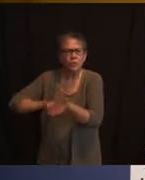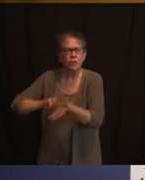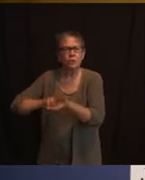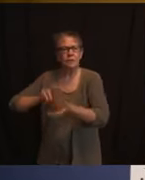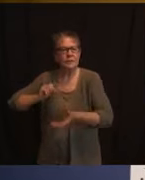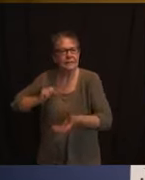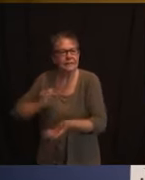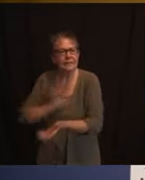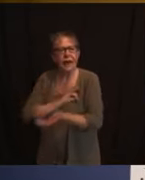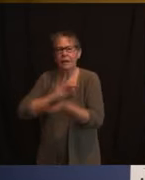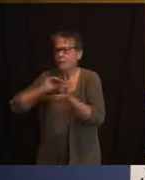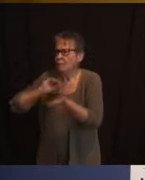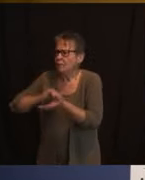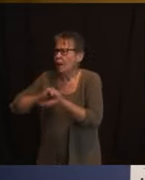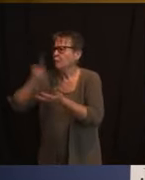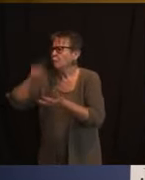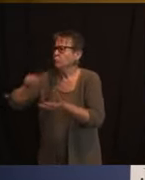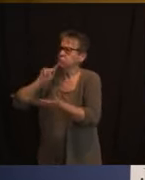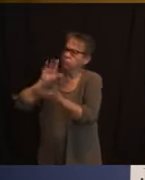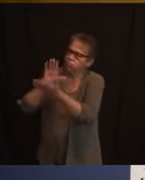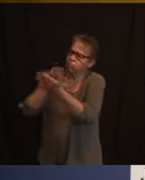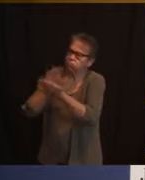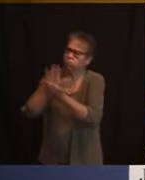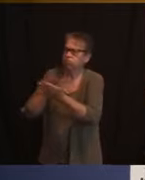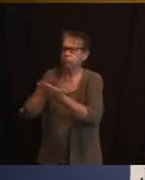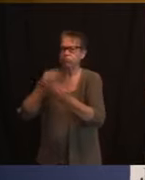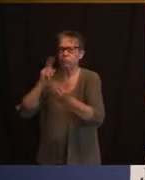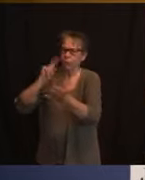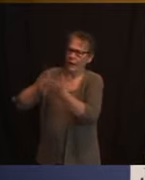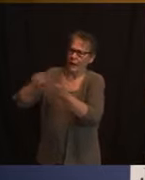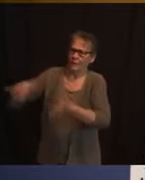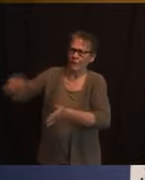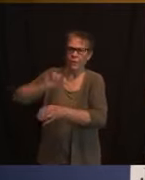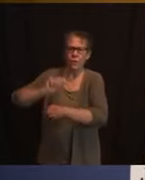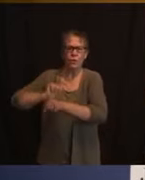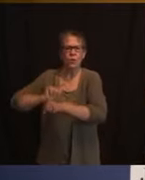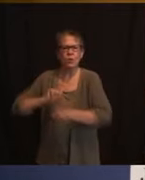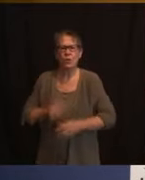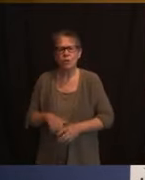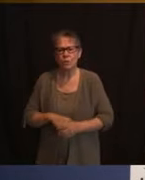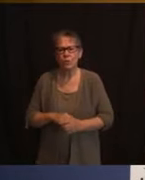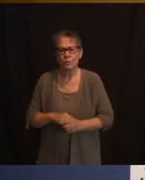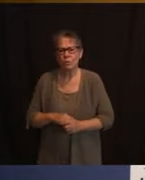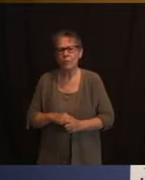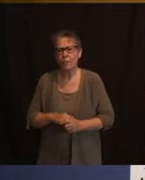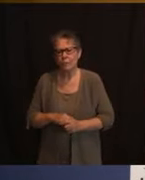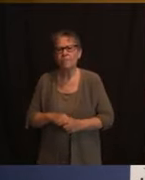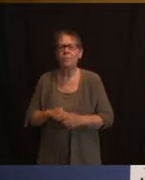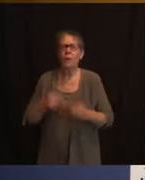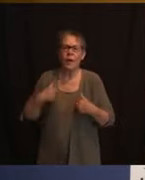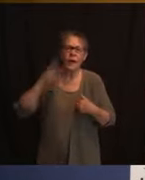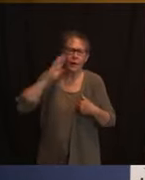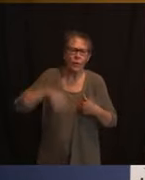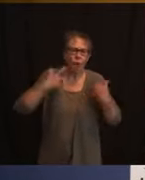been thanking them every day. You just didn't wait for this week. Our hospitals